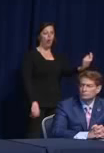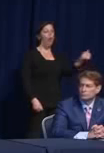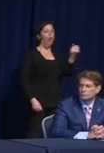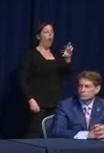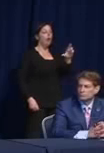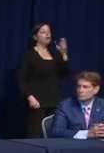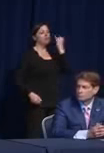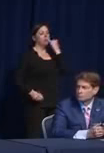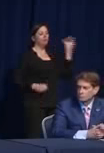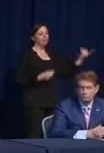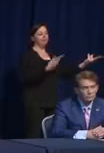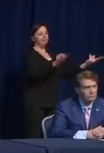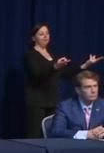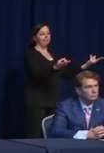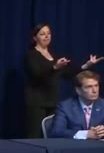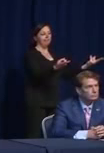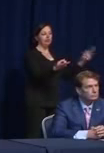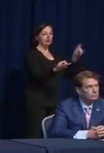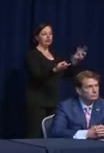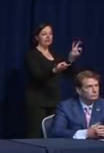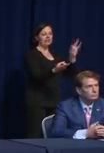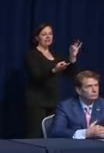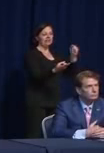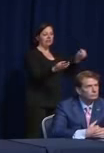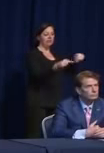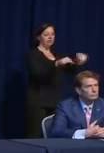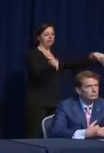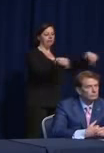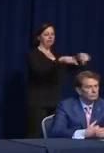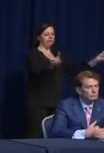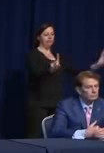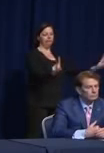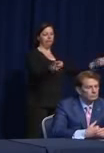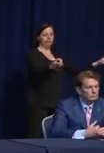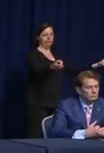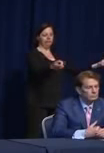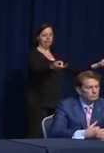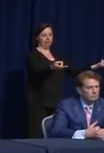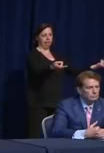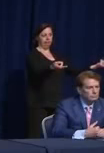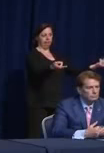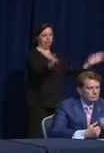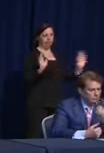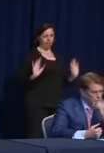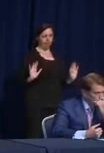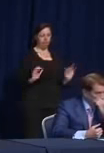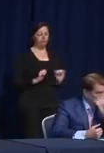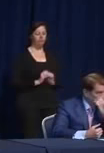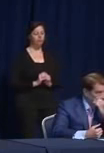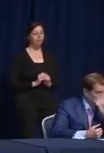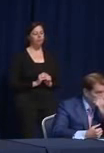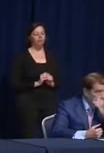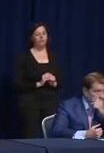distance between the inhabitants of the room. It talks about patients